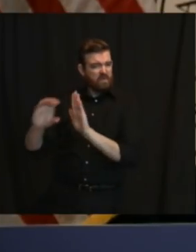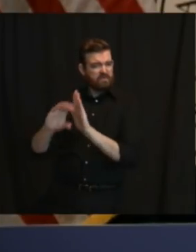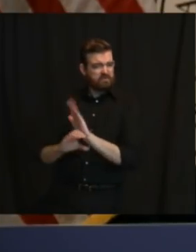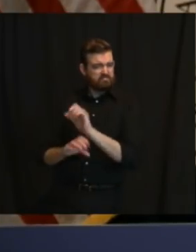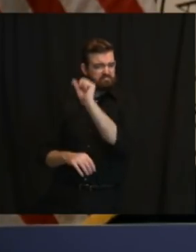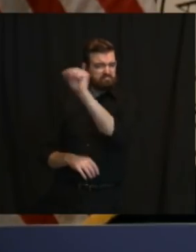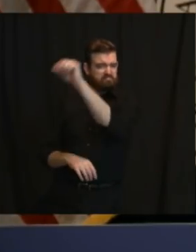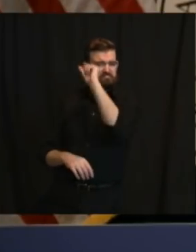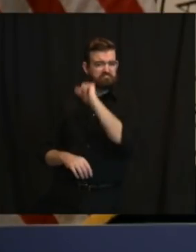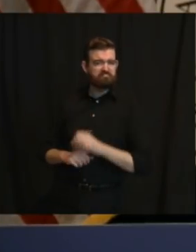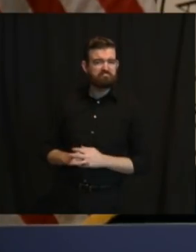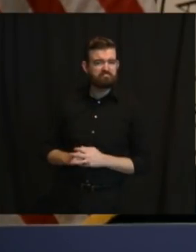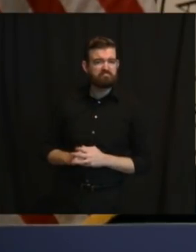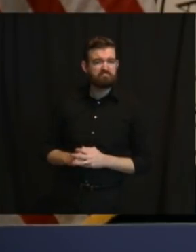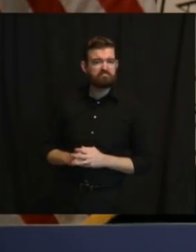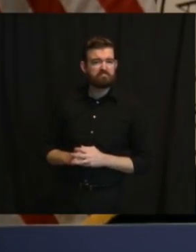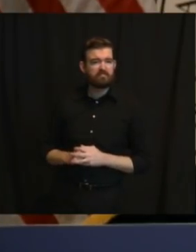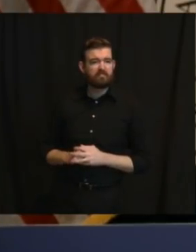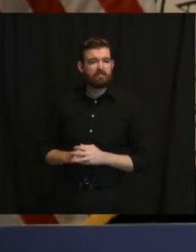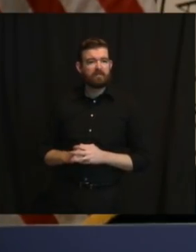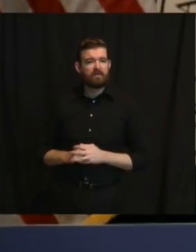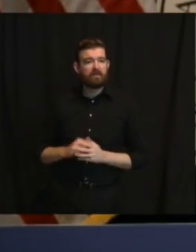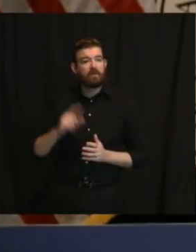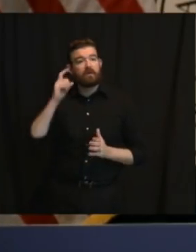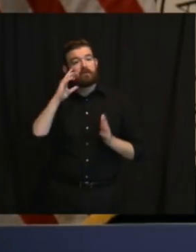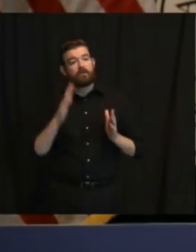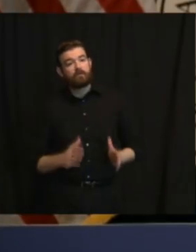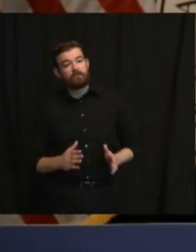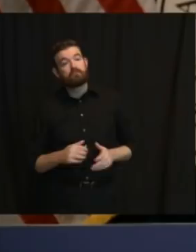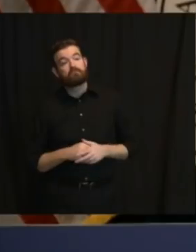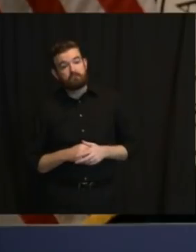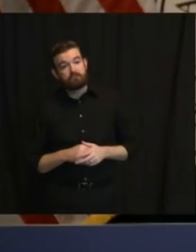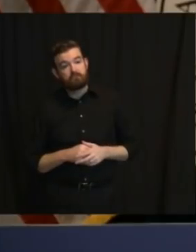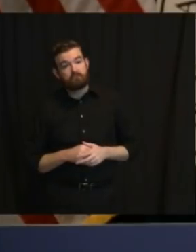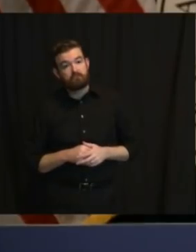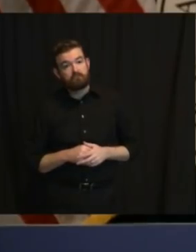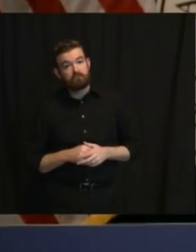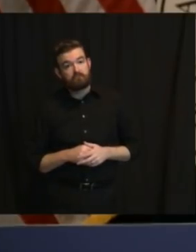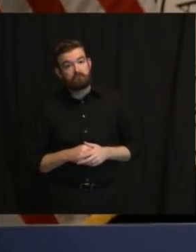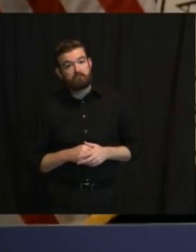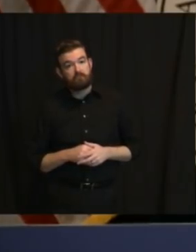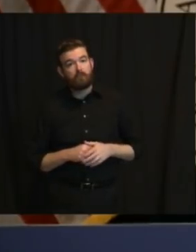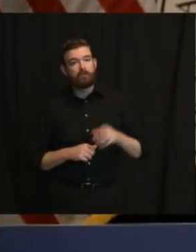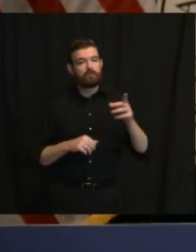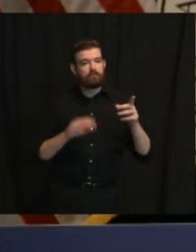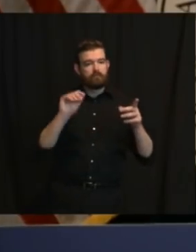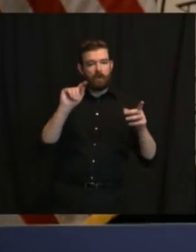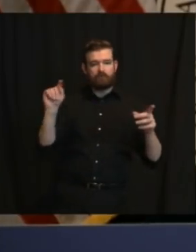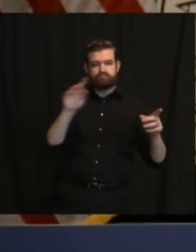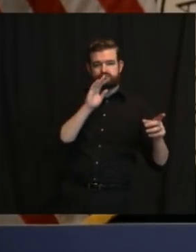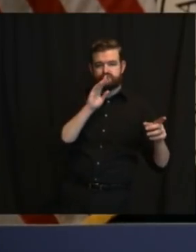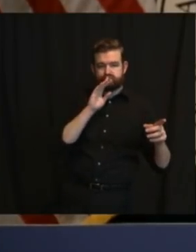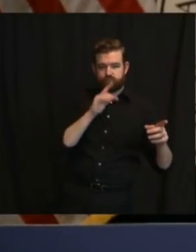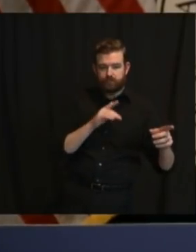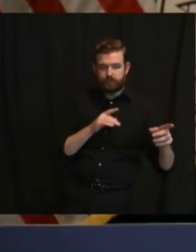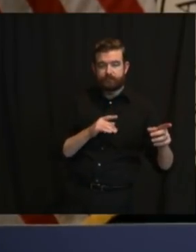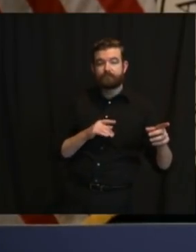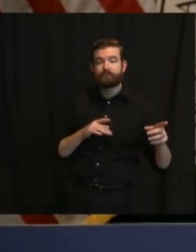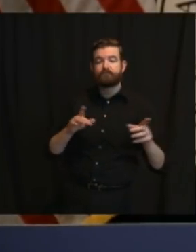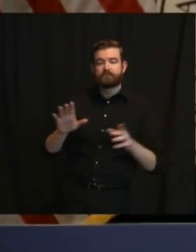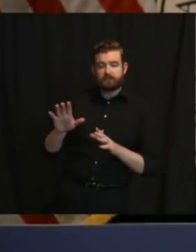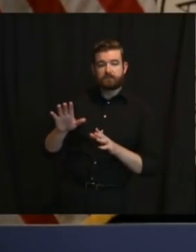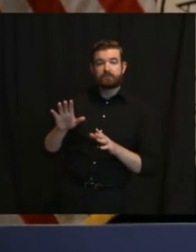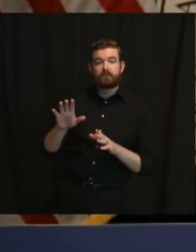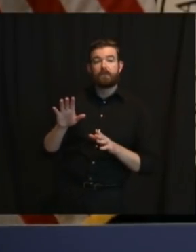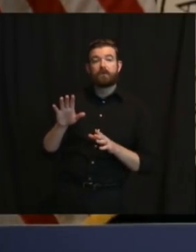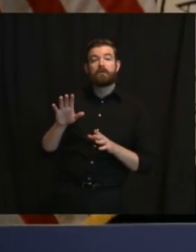May I say a comment on this and then ask you to come in? Text of the Constitution. I'm not sure if I said statute. But I'm sorry? Text of the Constitution. Okay, statute.